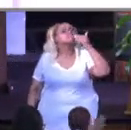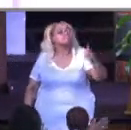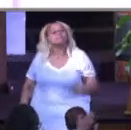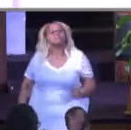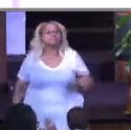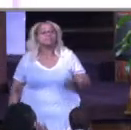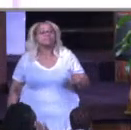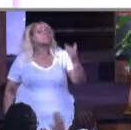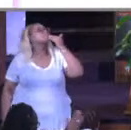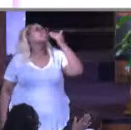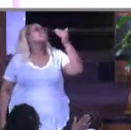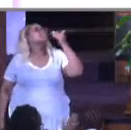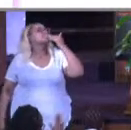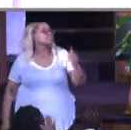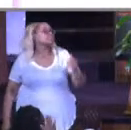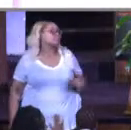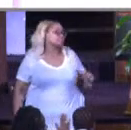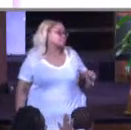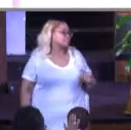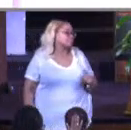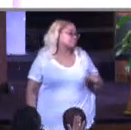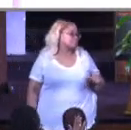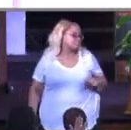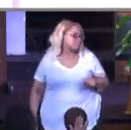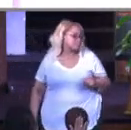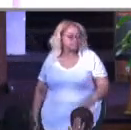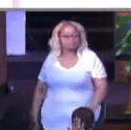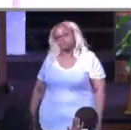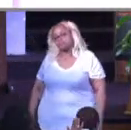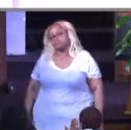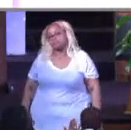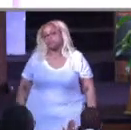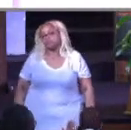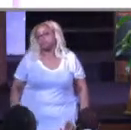you. Thank you.